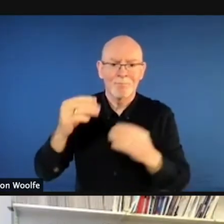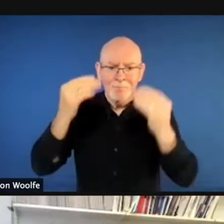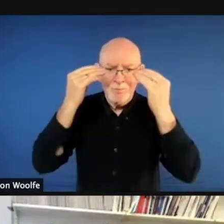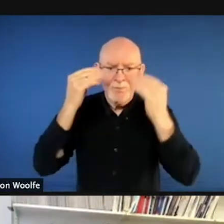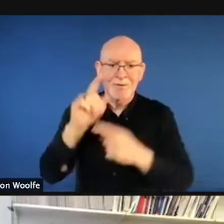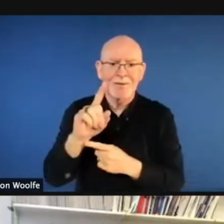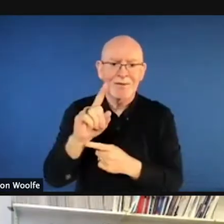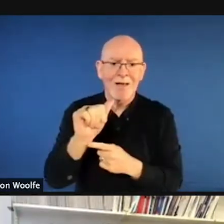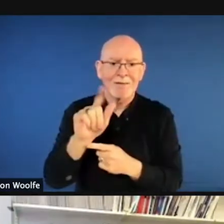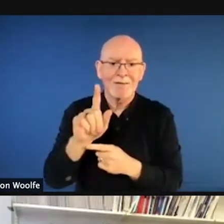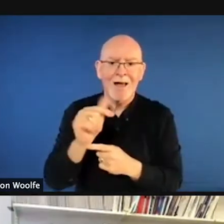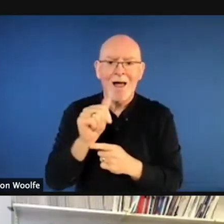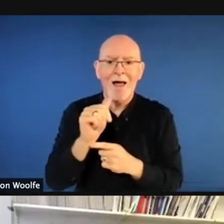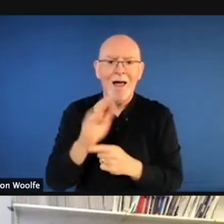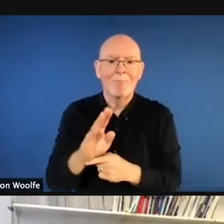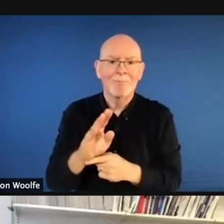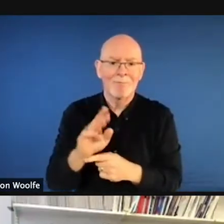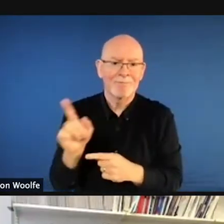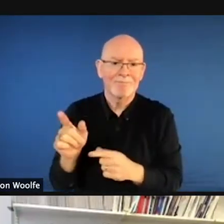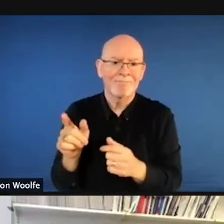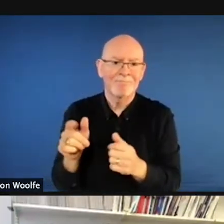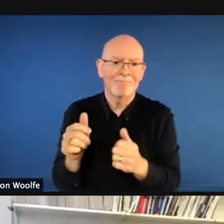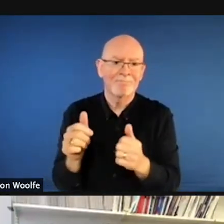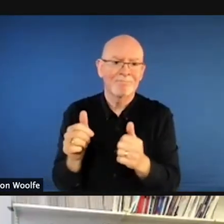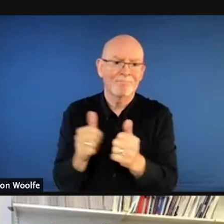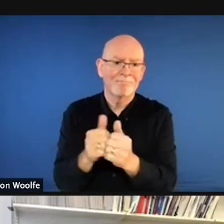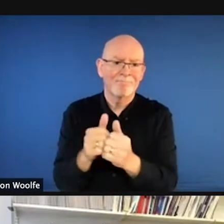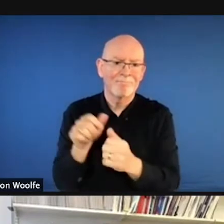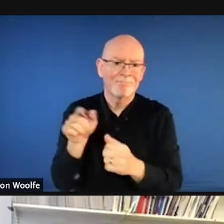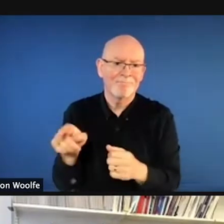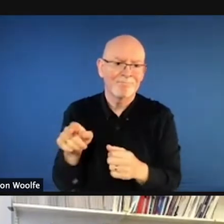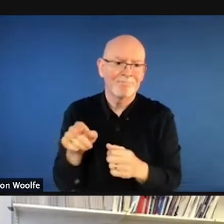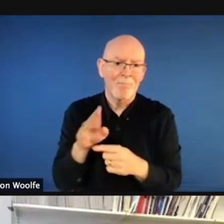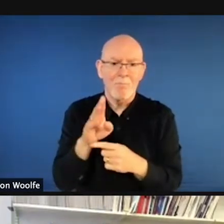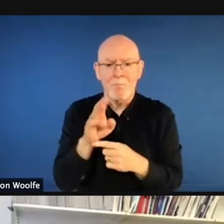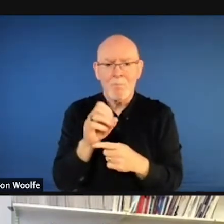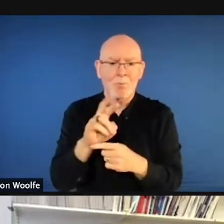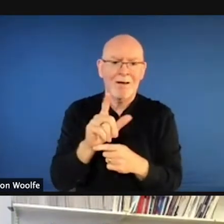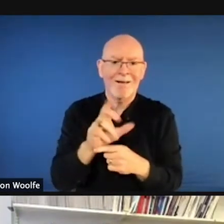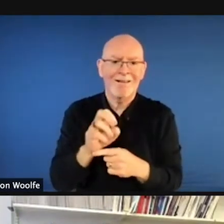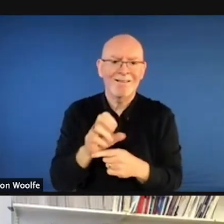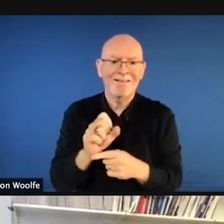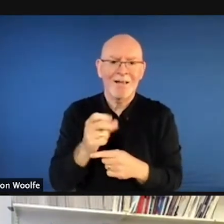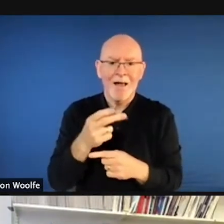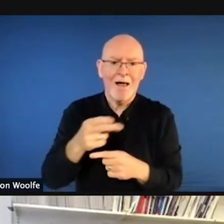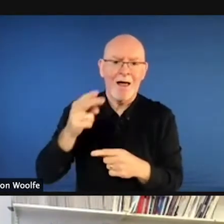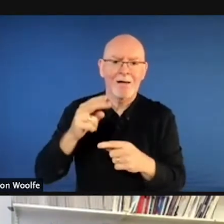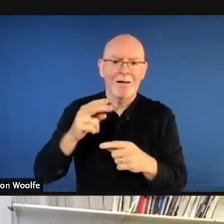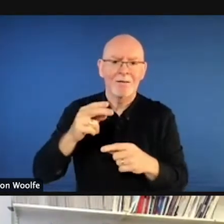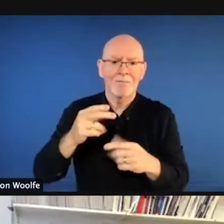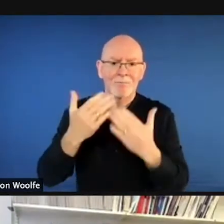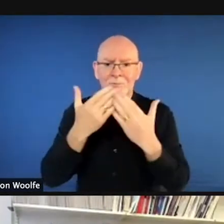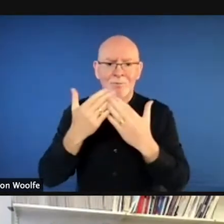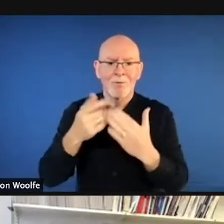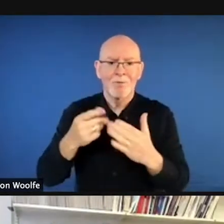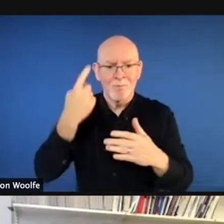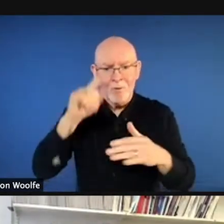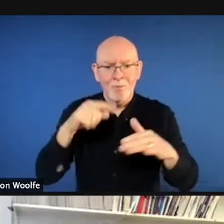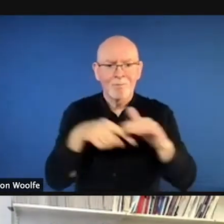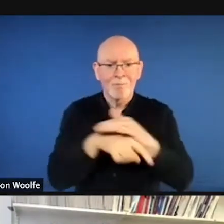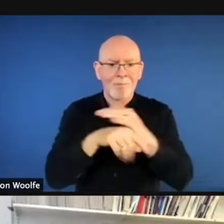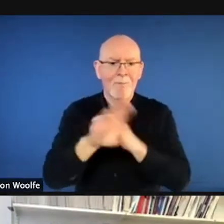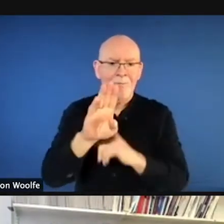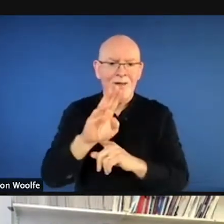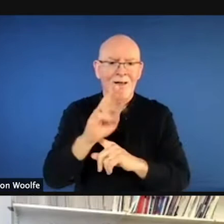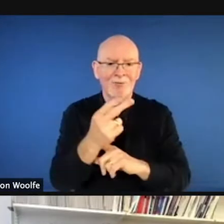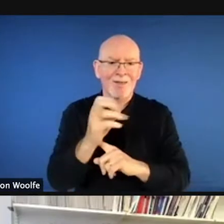Thank you so much. I'm happy to be here, and thank you, and hi, everyone. Excellent, excellent. Welcome. So I'd like to